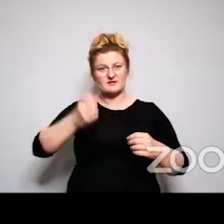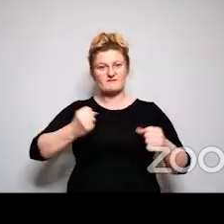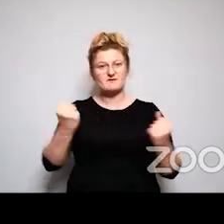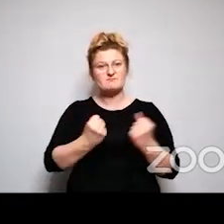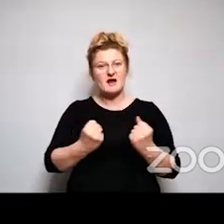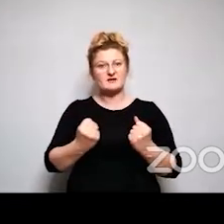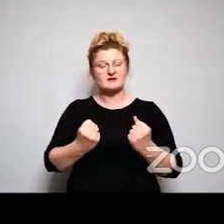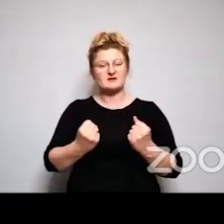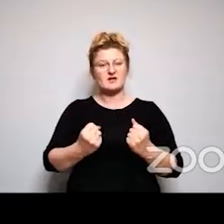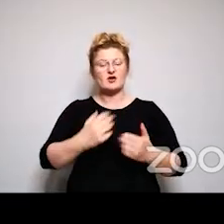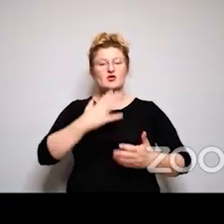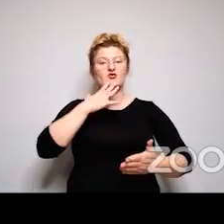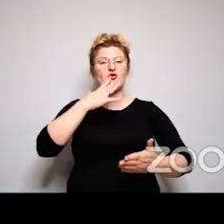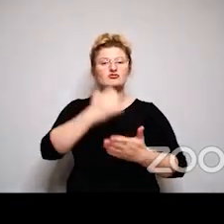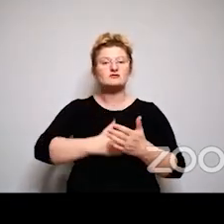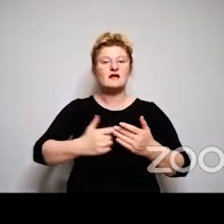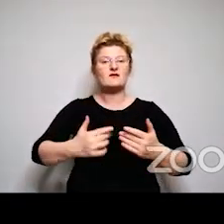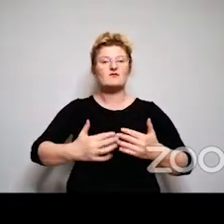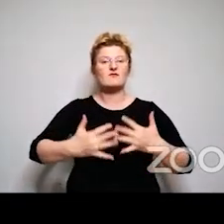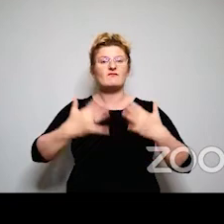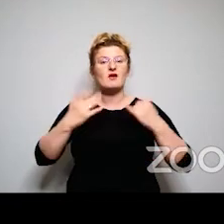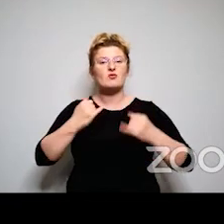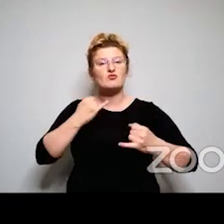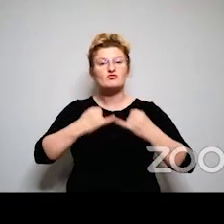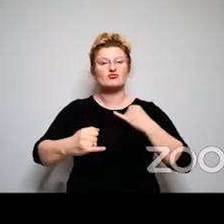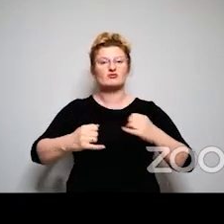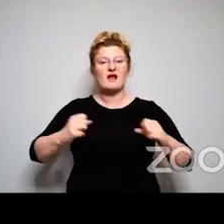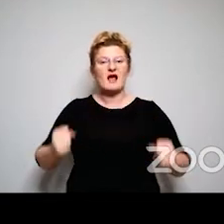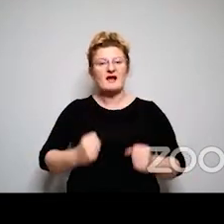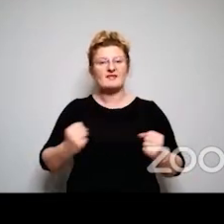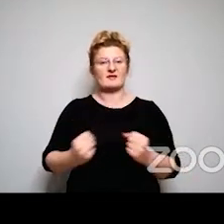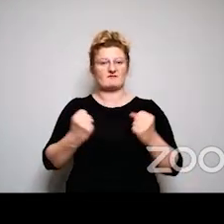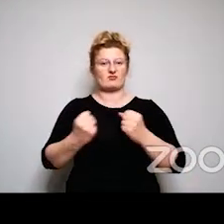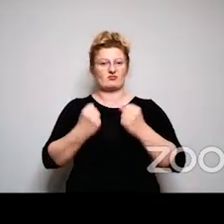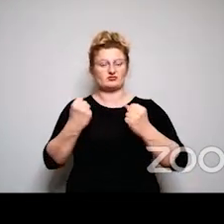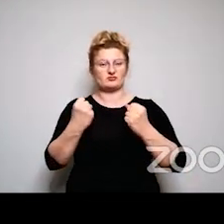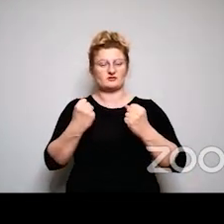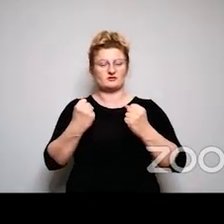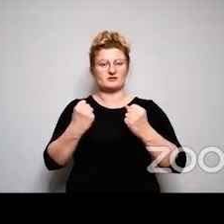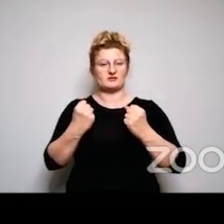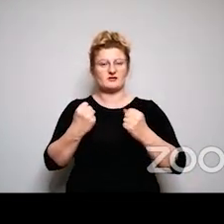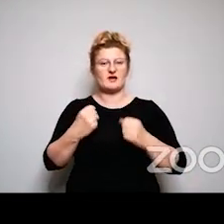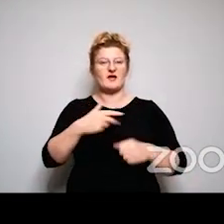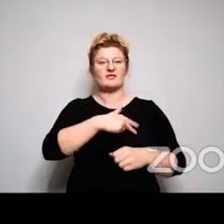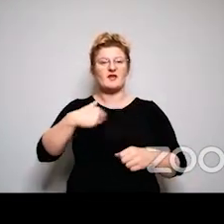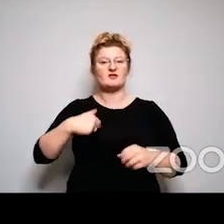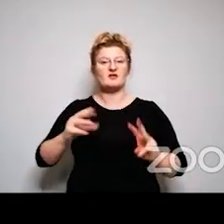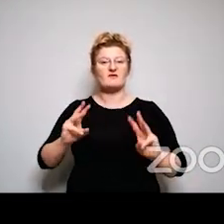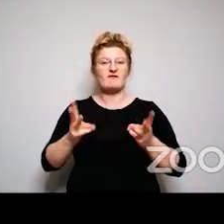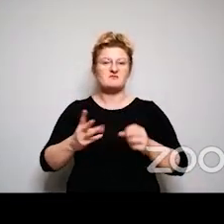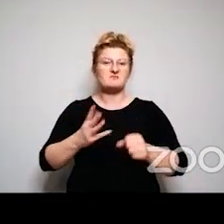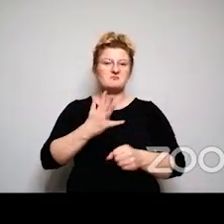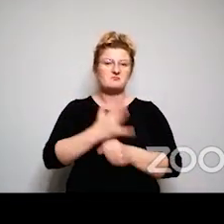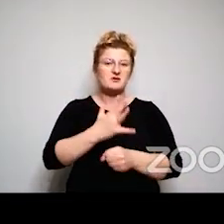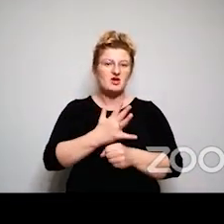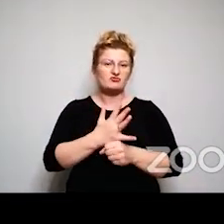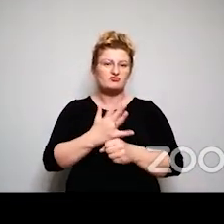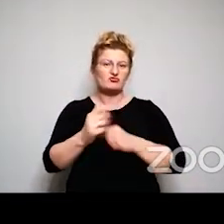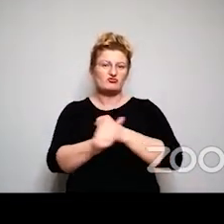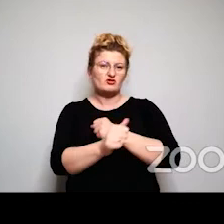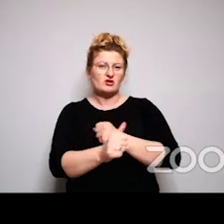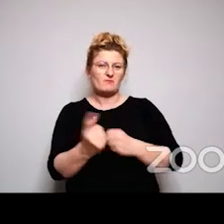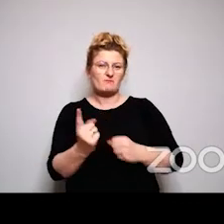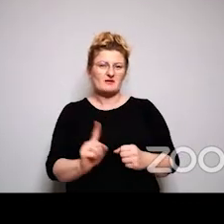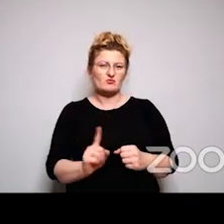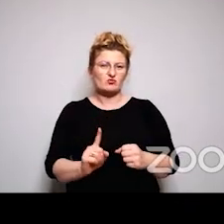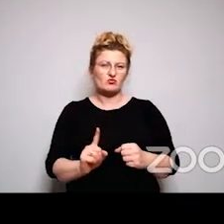than 50 to 60 minutes, yeah, because they get tired and, you know, their